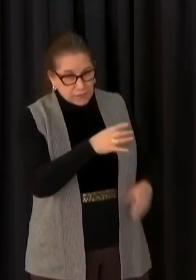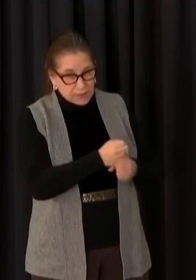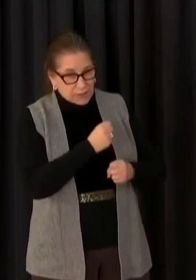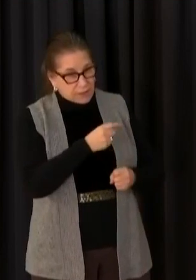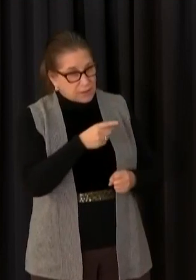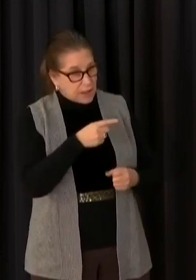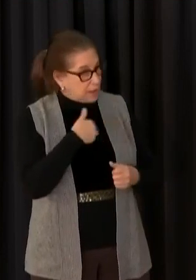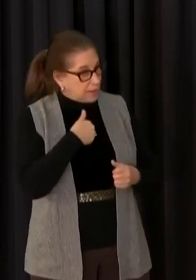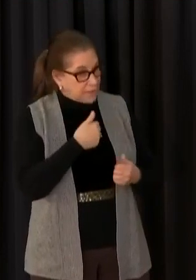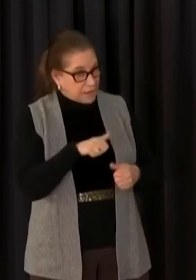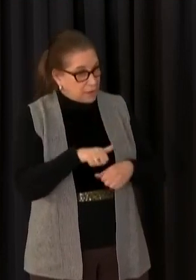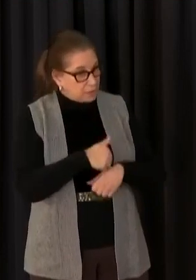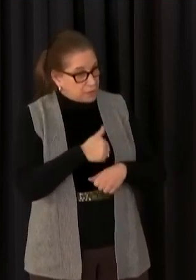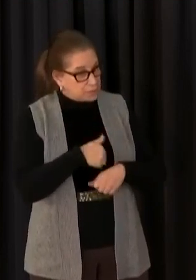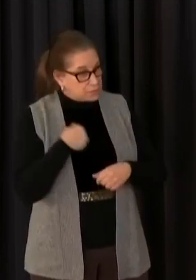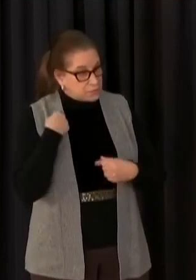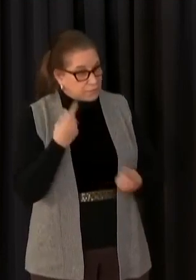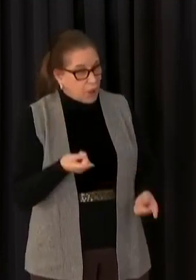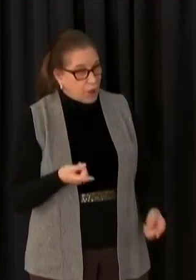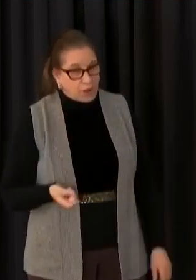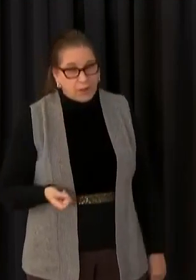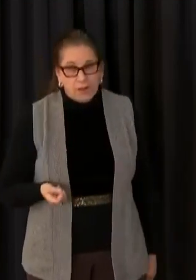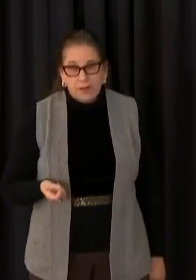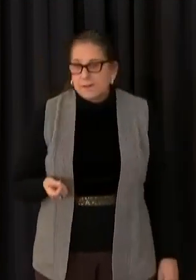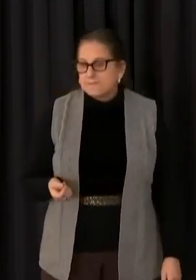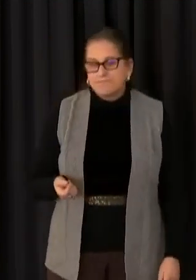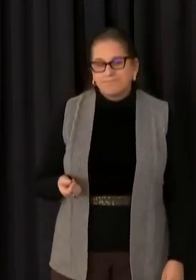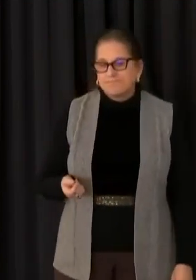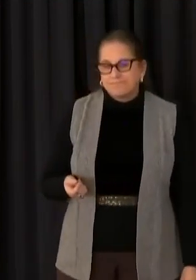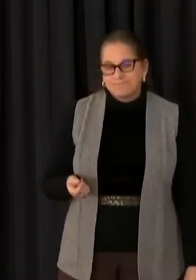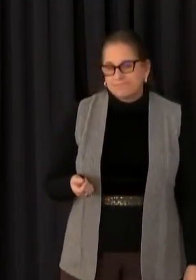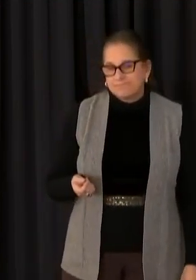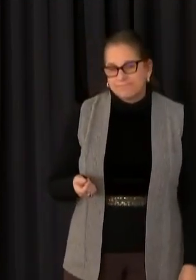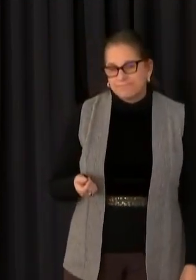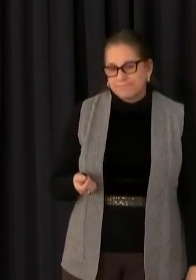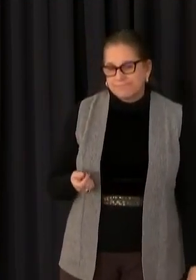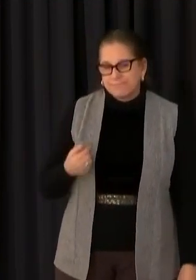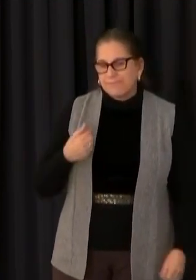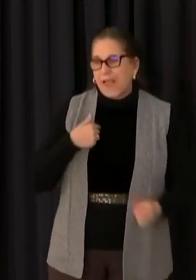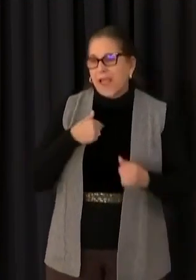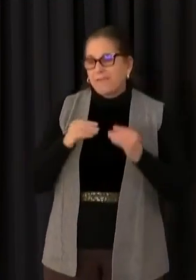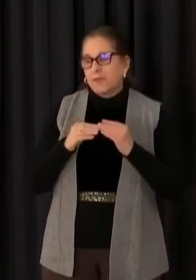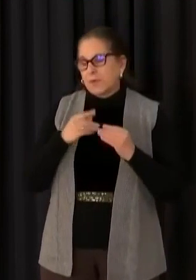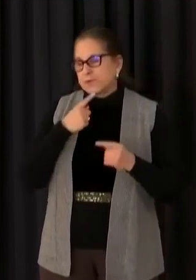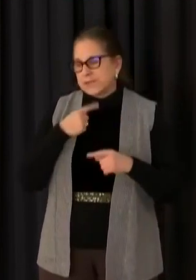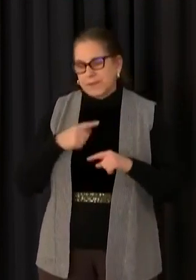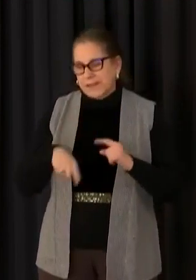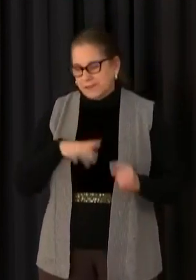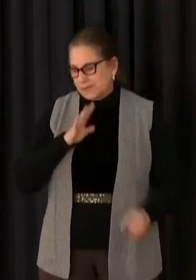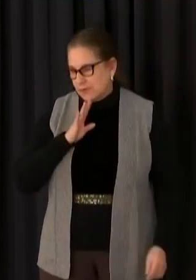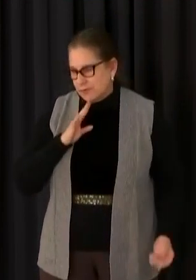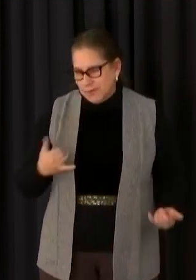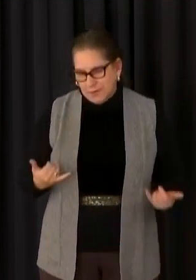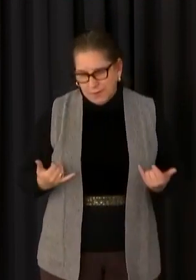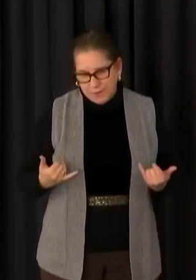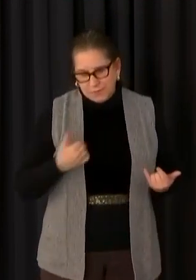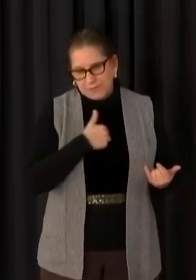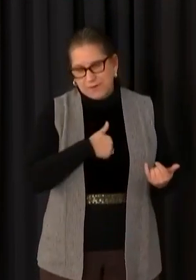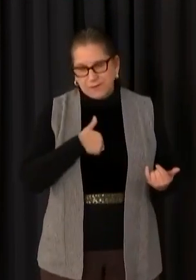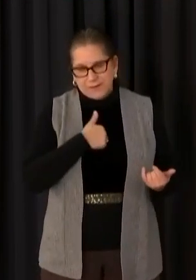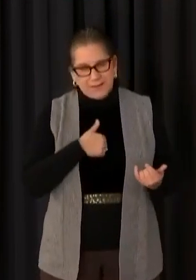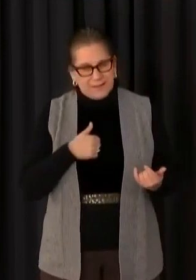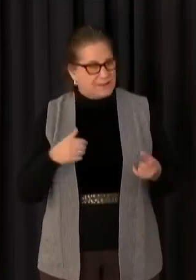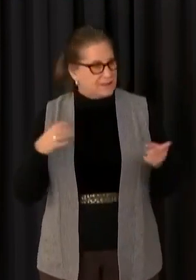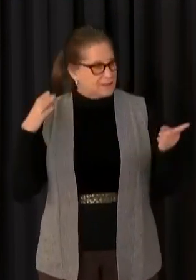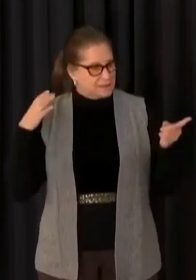gotten, and how are you dealing with them? I really don't have more to say, Michael, than what the chief said